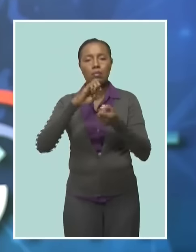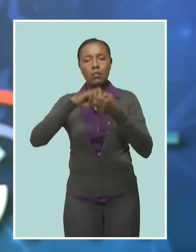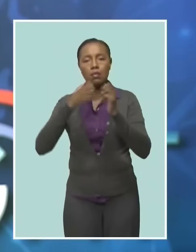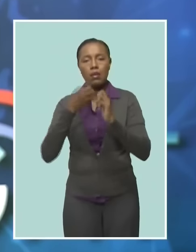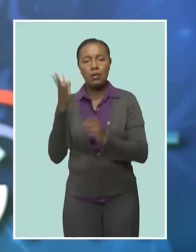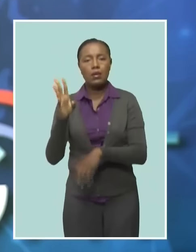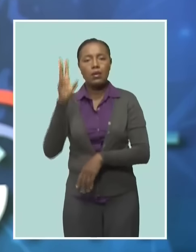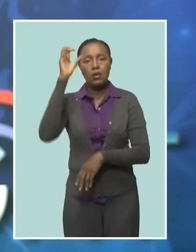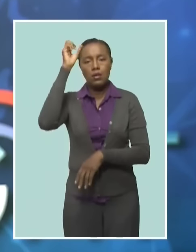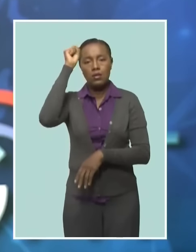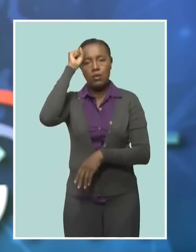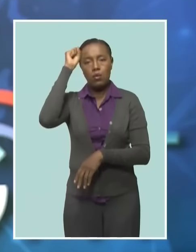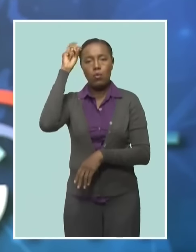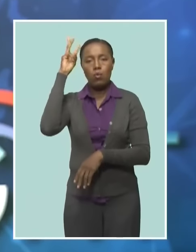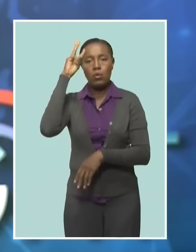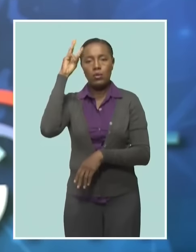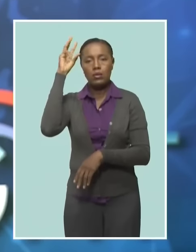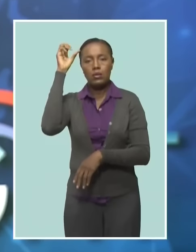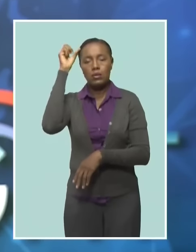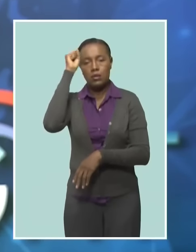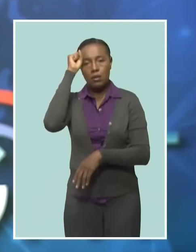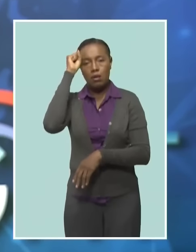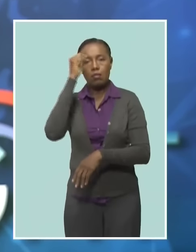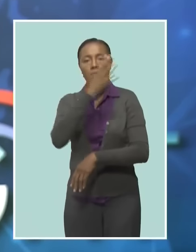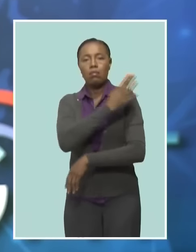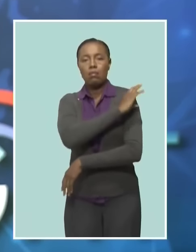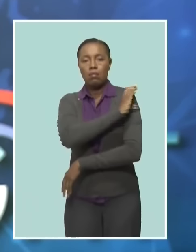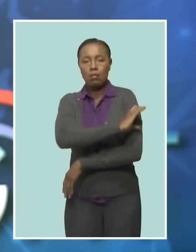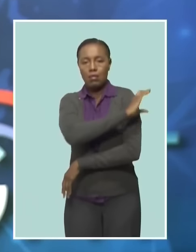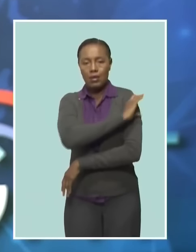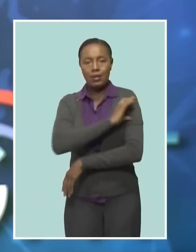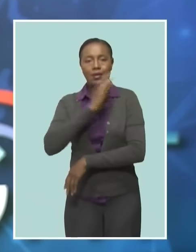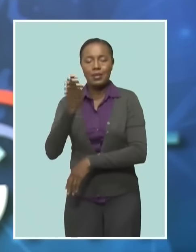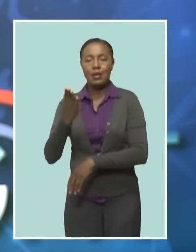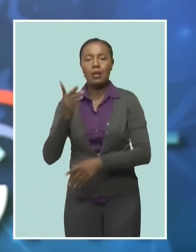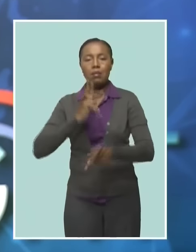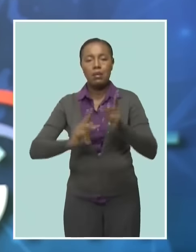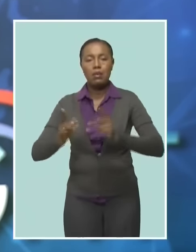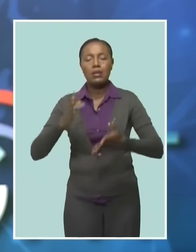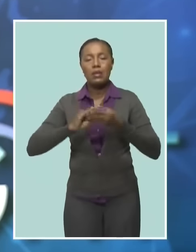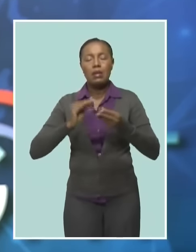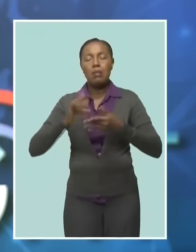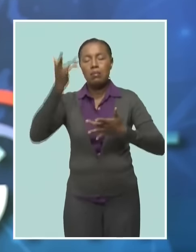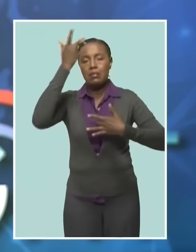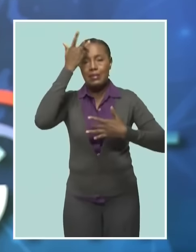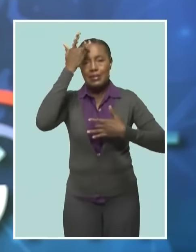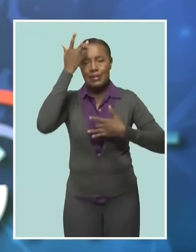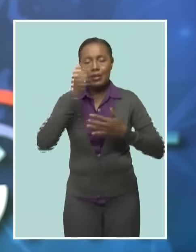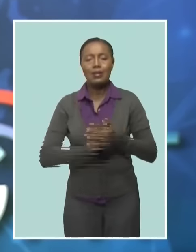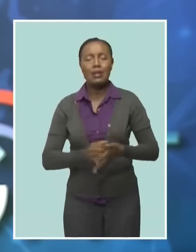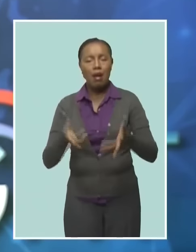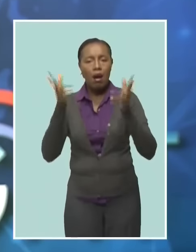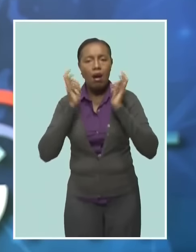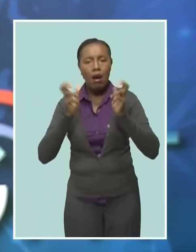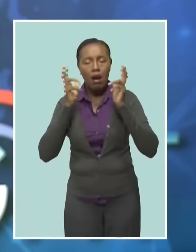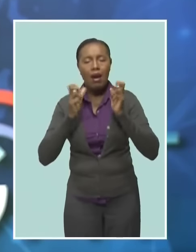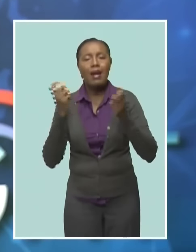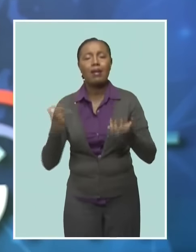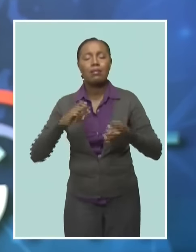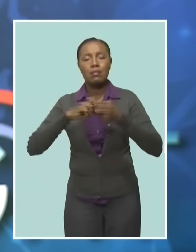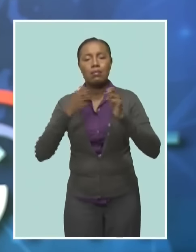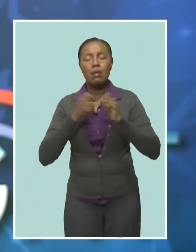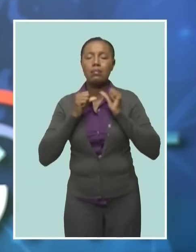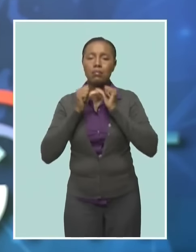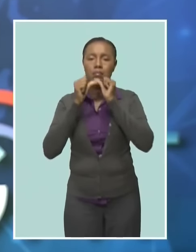Polyclinic amid reports of a sick out at the healthcare facility. He confirmed they have received reports of the ongoing issues,